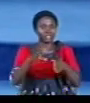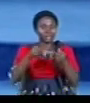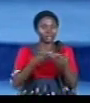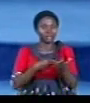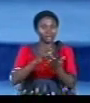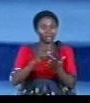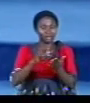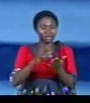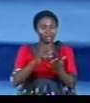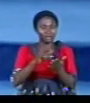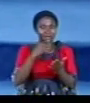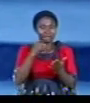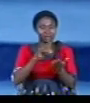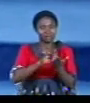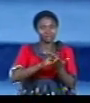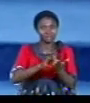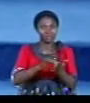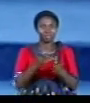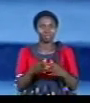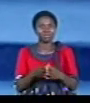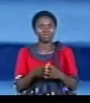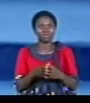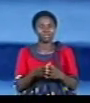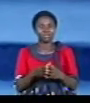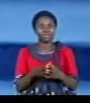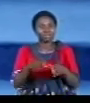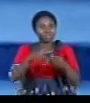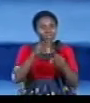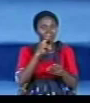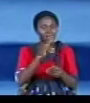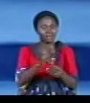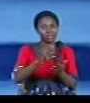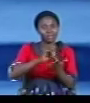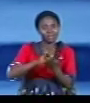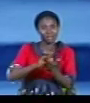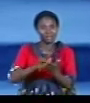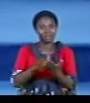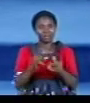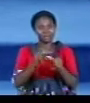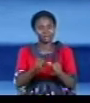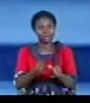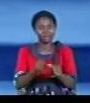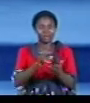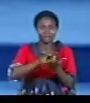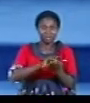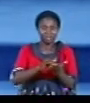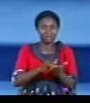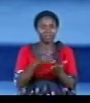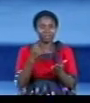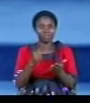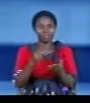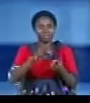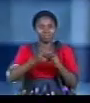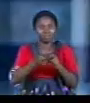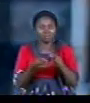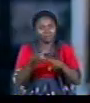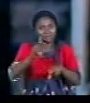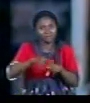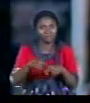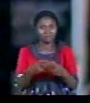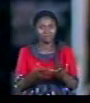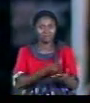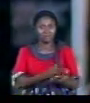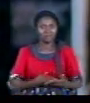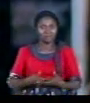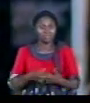So I was giving her drugs, and as I continued giving her drugs, the thing was increasing. If you see the baby, you cannot be happy.